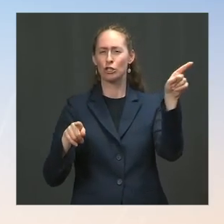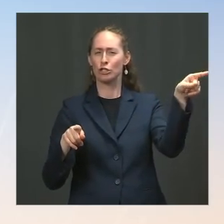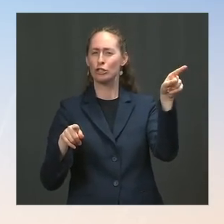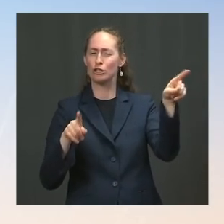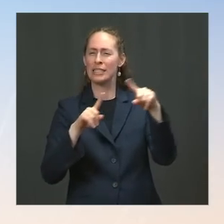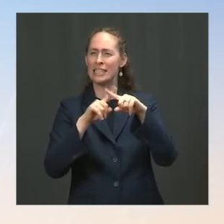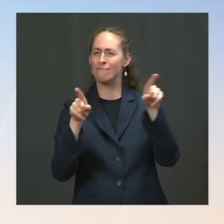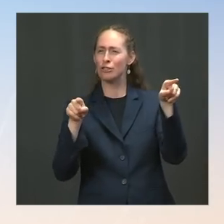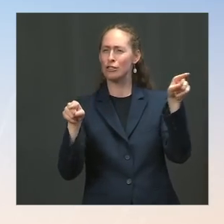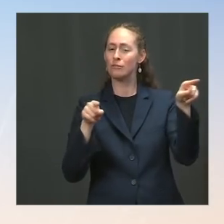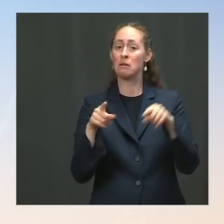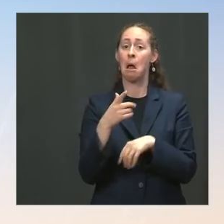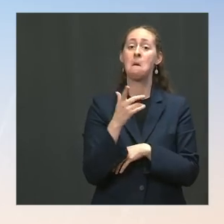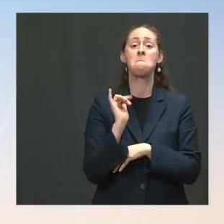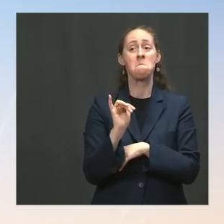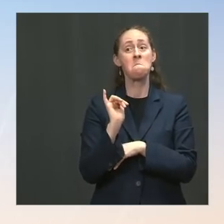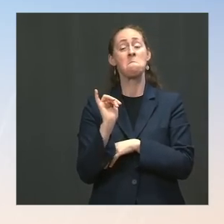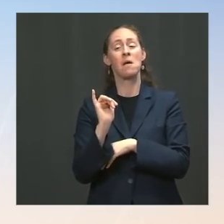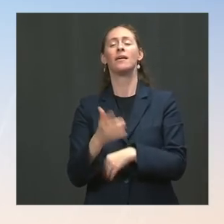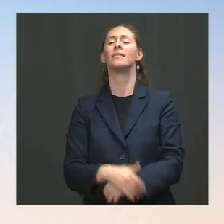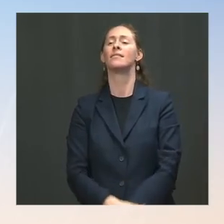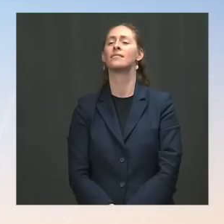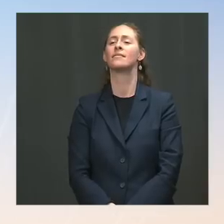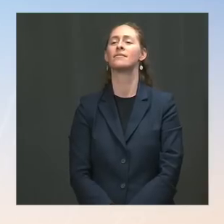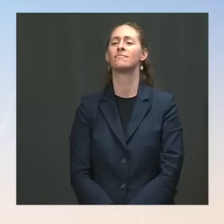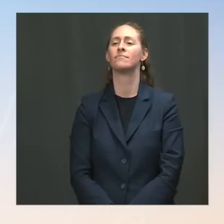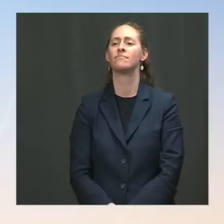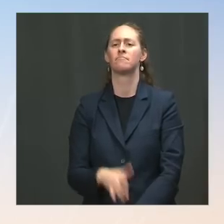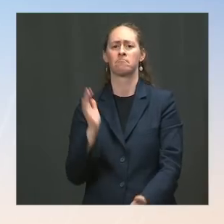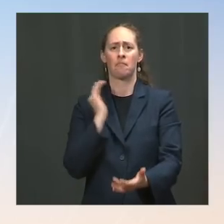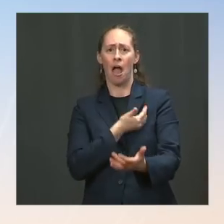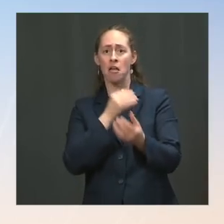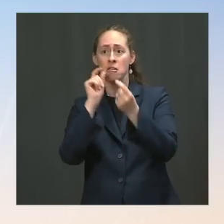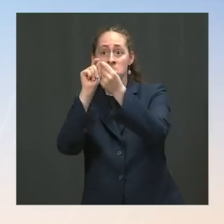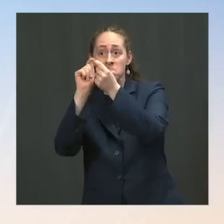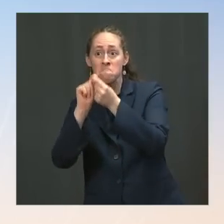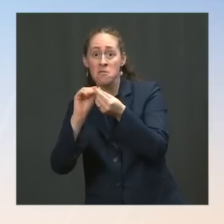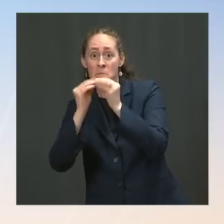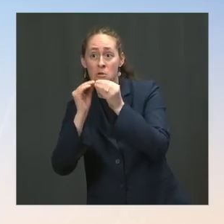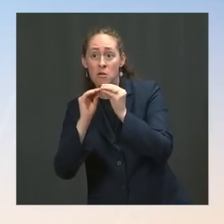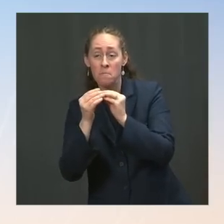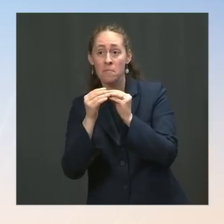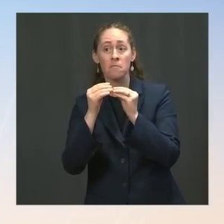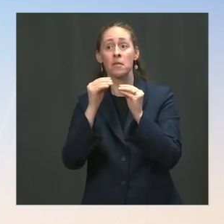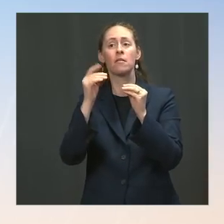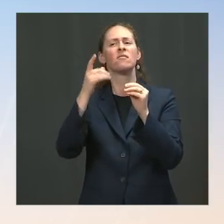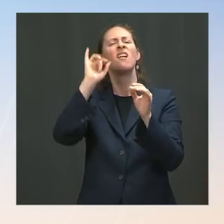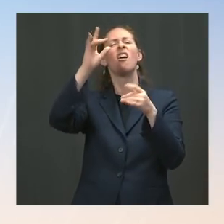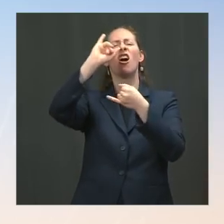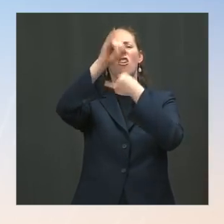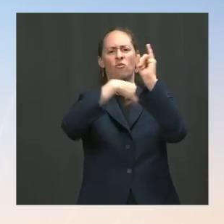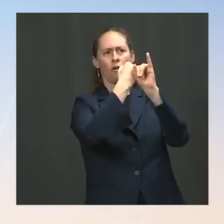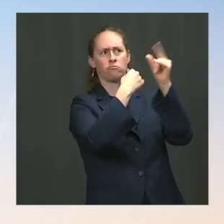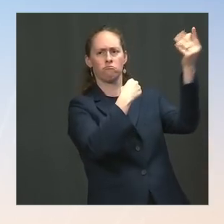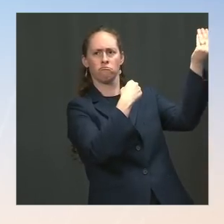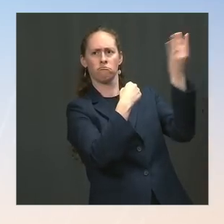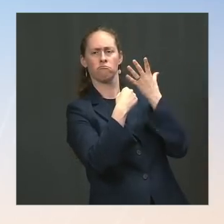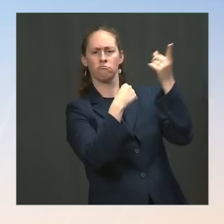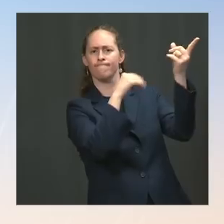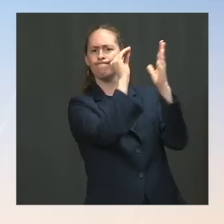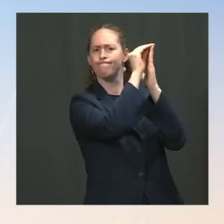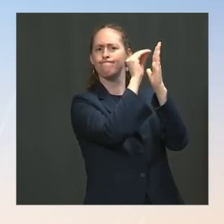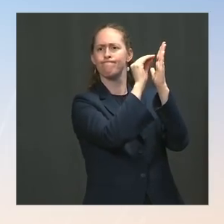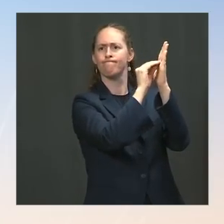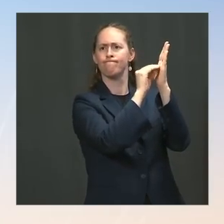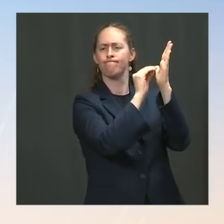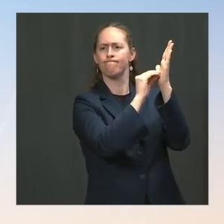we've cited or the numbers he cited the other day were from international experts who've looked at donations. I don't have data to confirm in terms of the